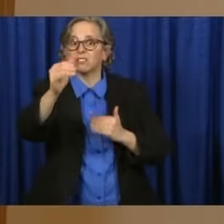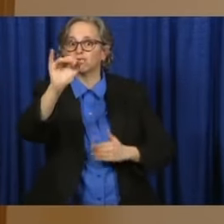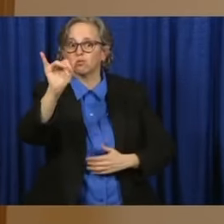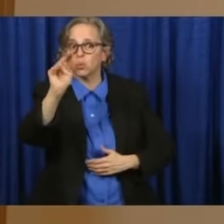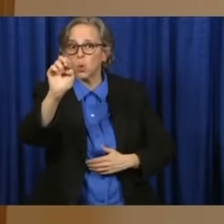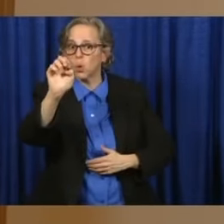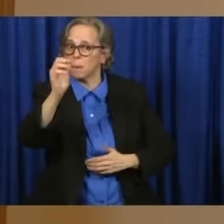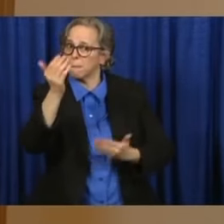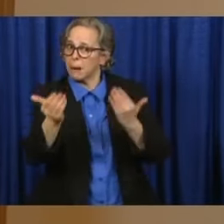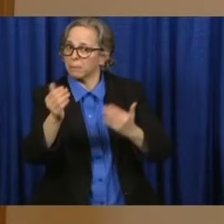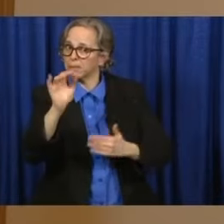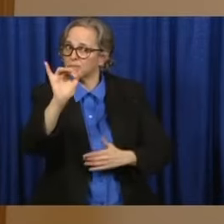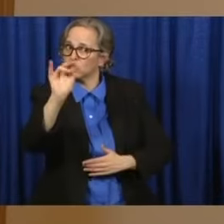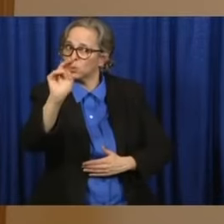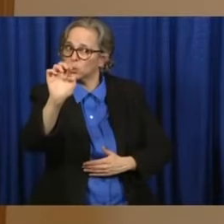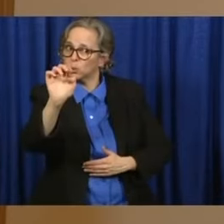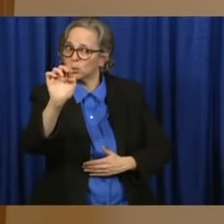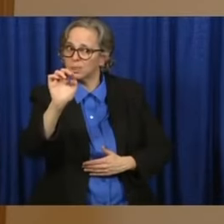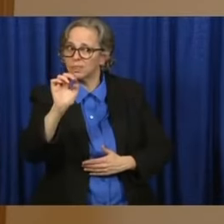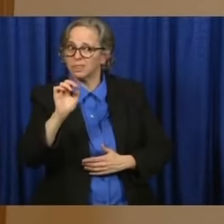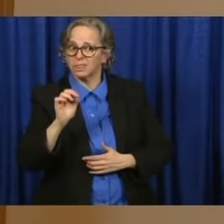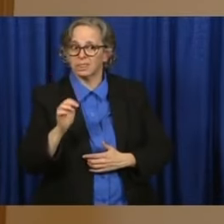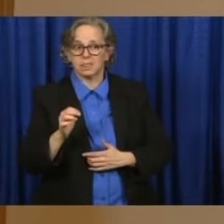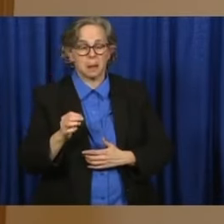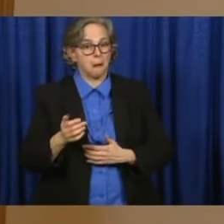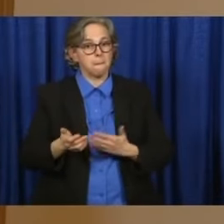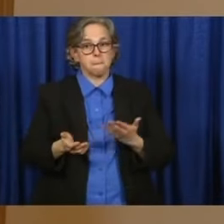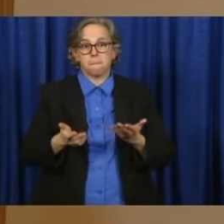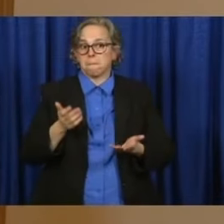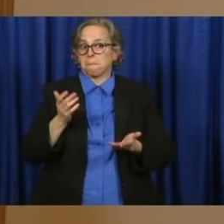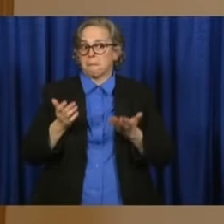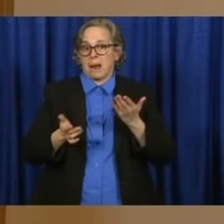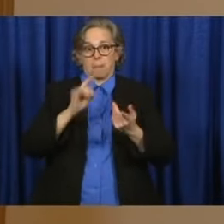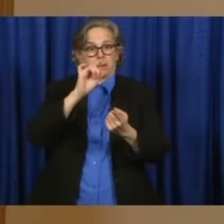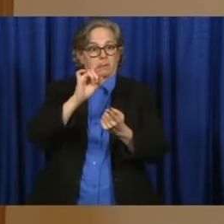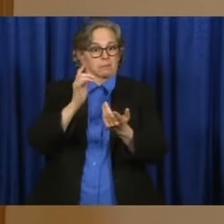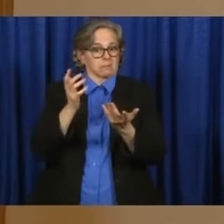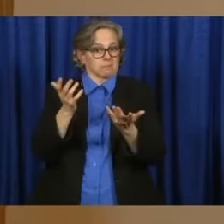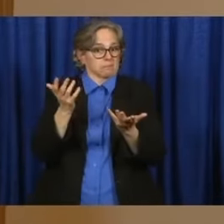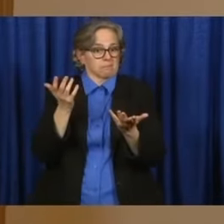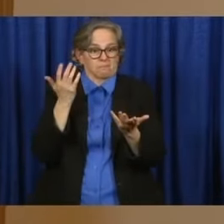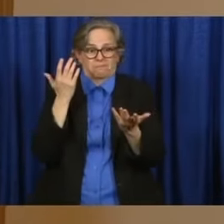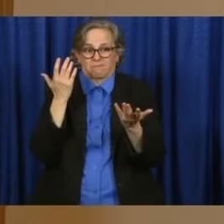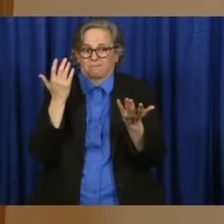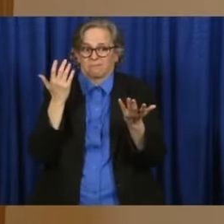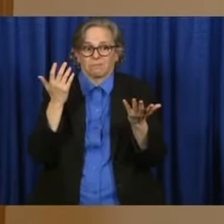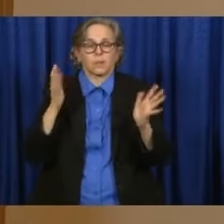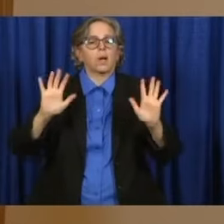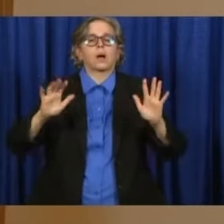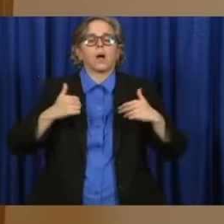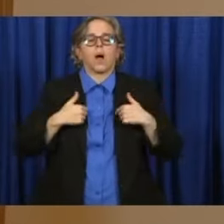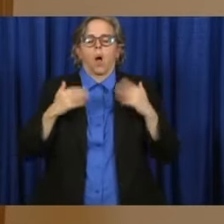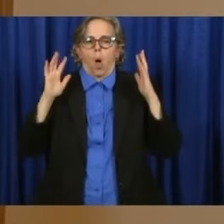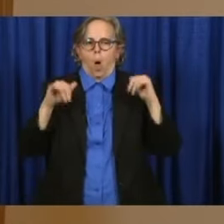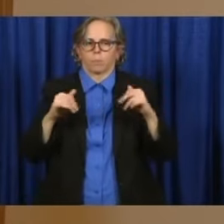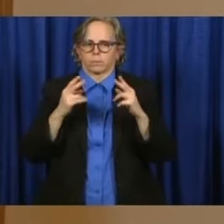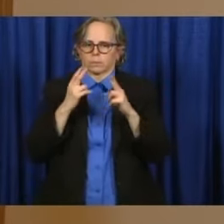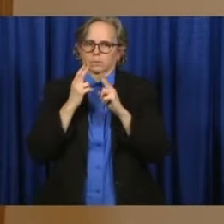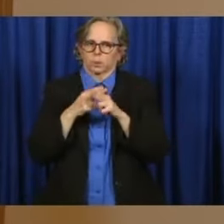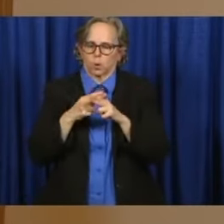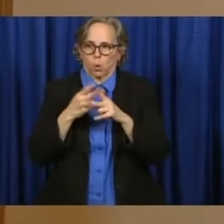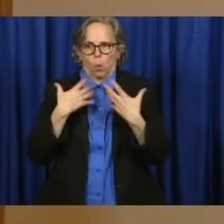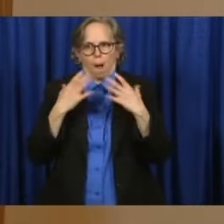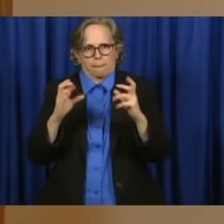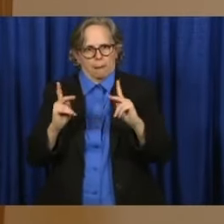And we will be looking for signs that we can come out of this just as soon as possible. But we're not saying all of summer is lost to us.